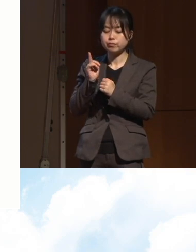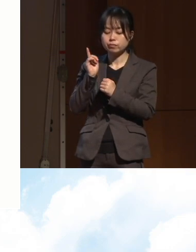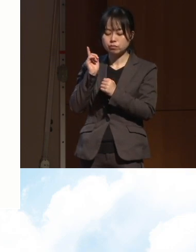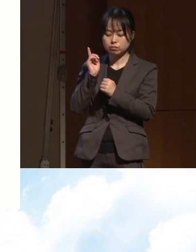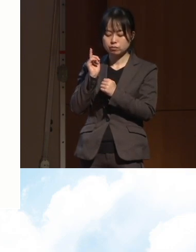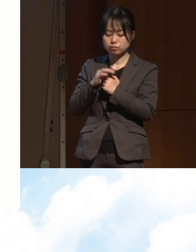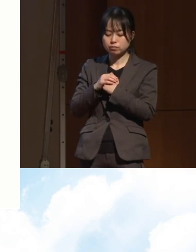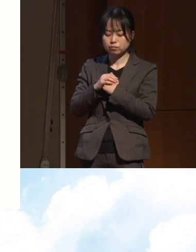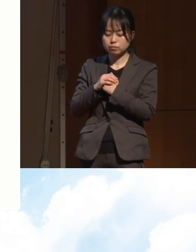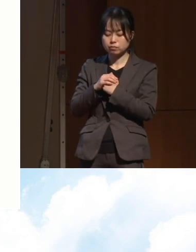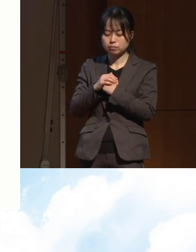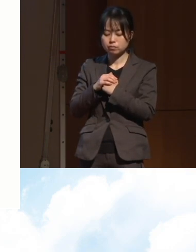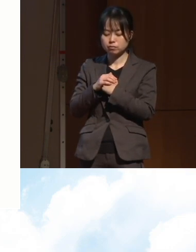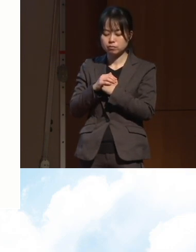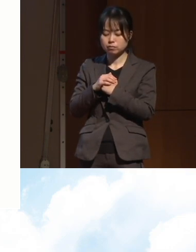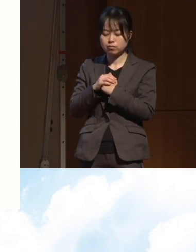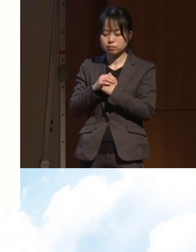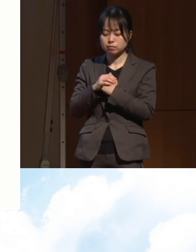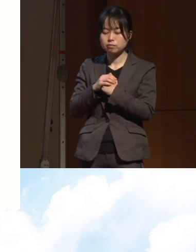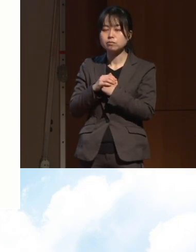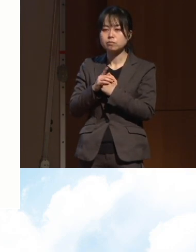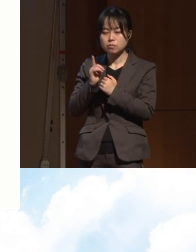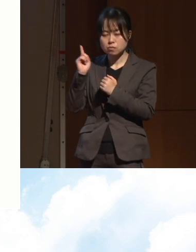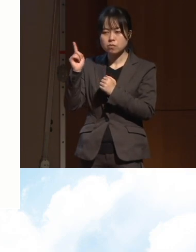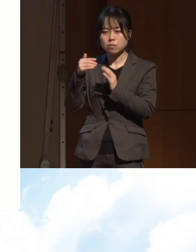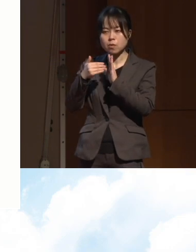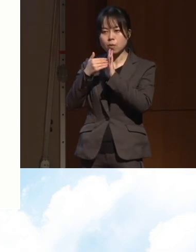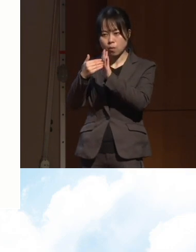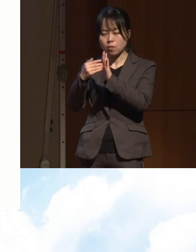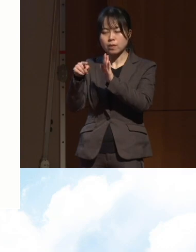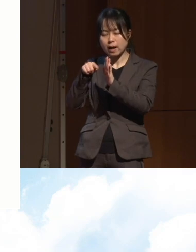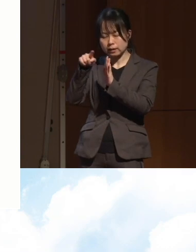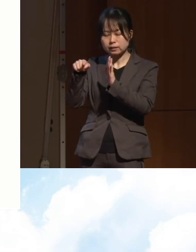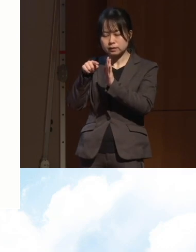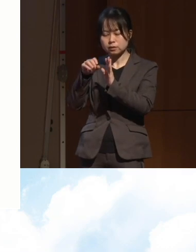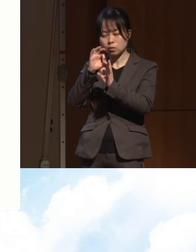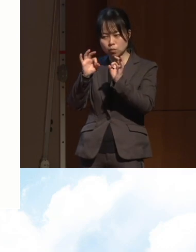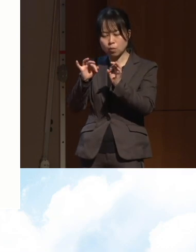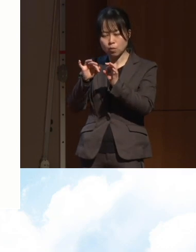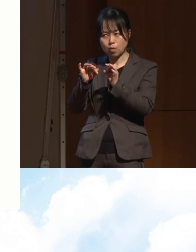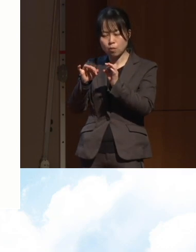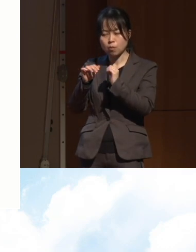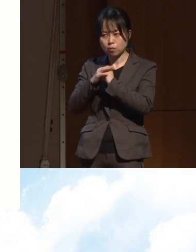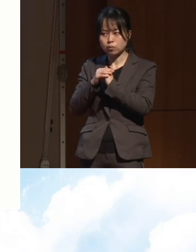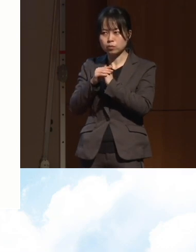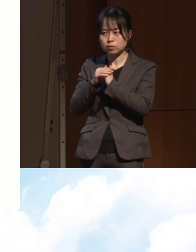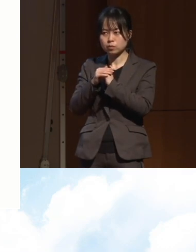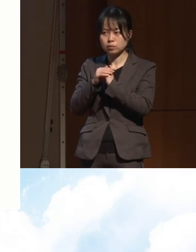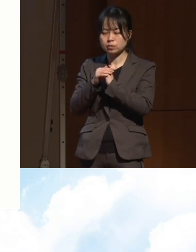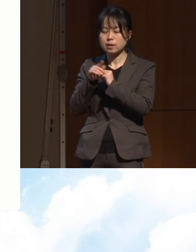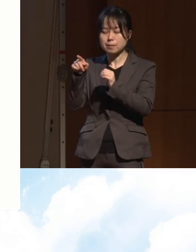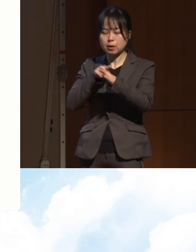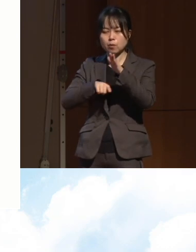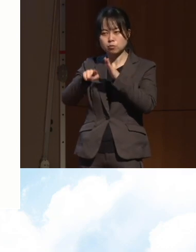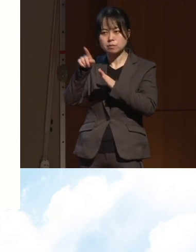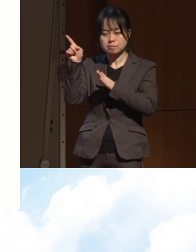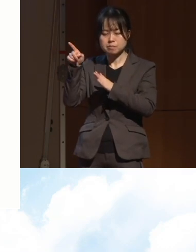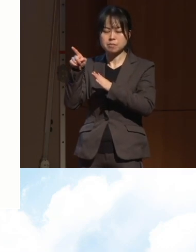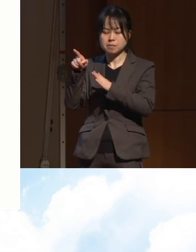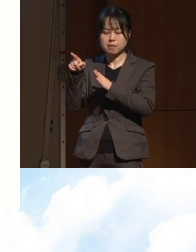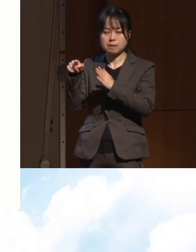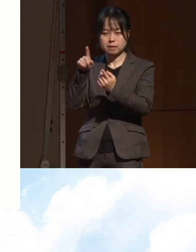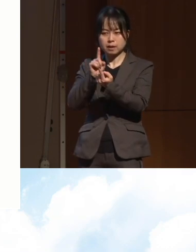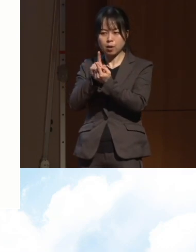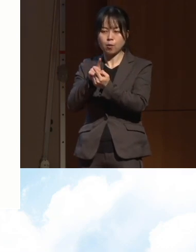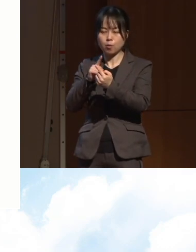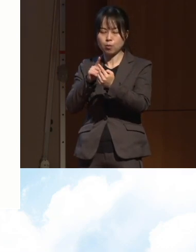to antibodies. So it's a tough problem to start. The other thing that is tough about Ebola is that it's quite a